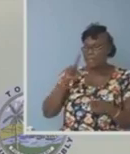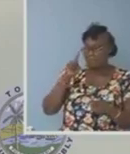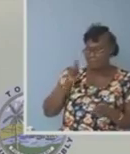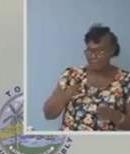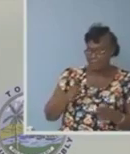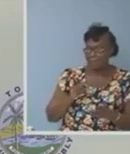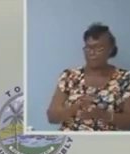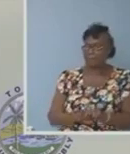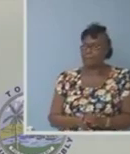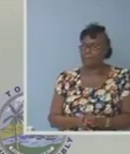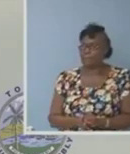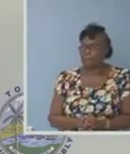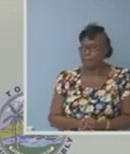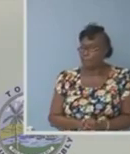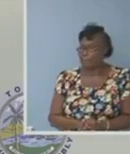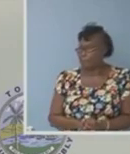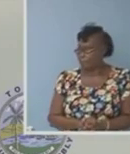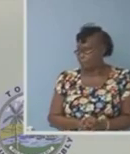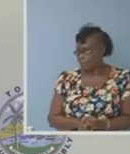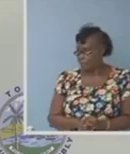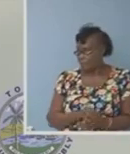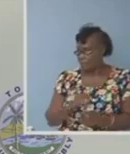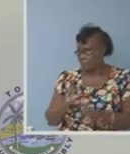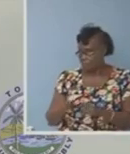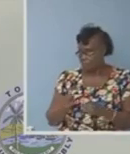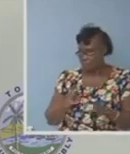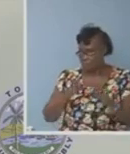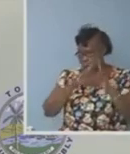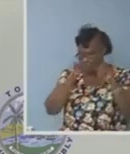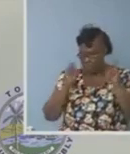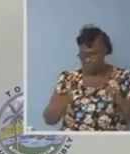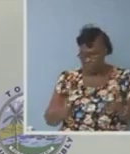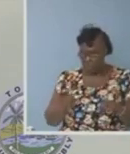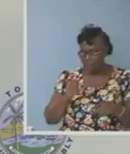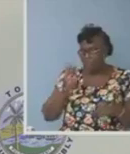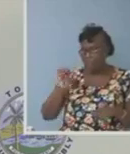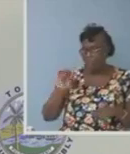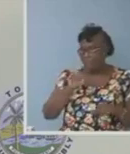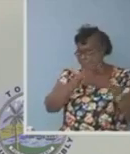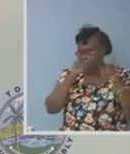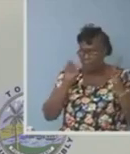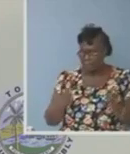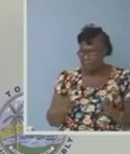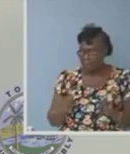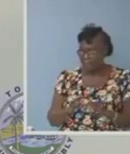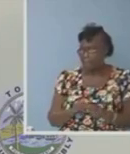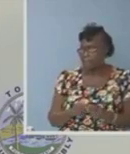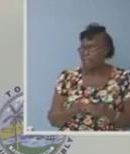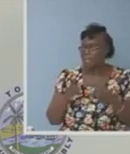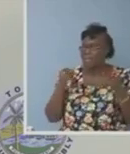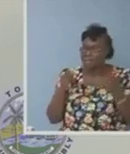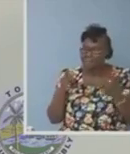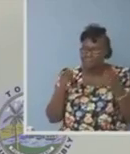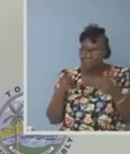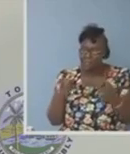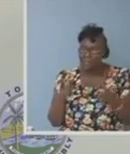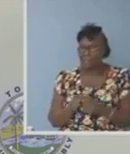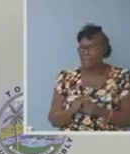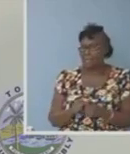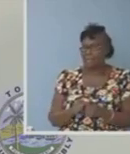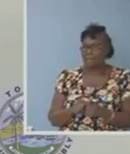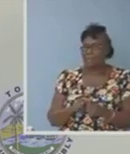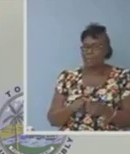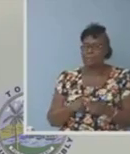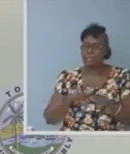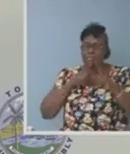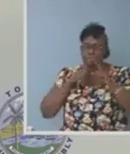effectively do the examinations under e-testing conditions, speed and accuracy becomes